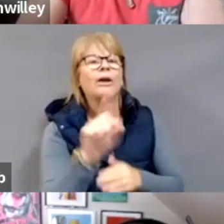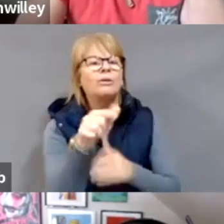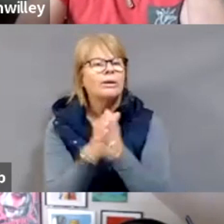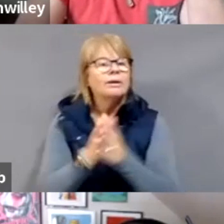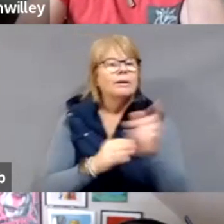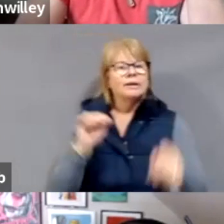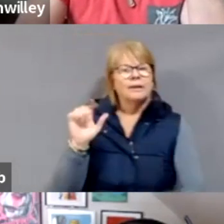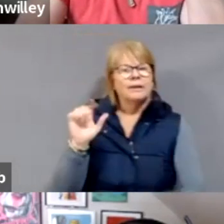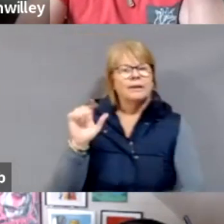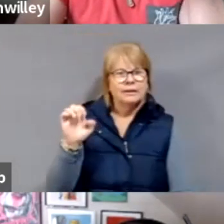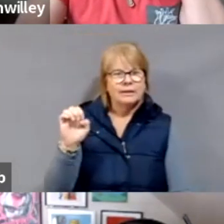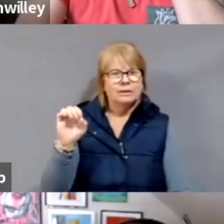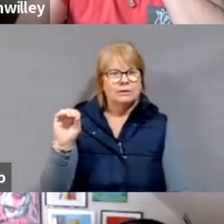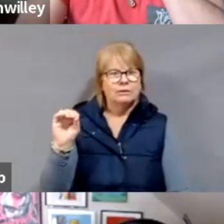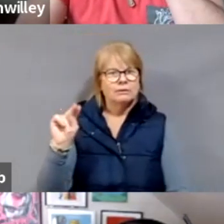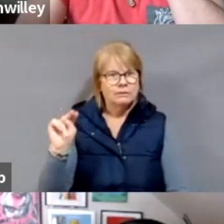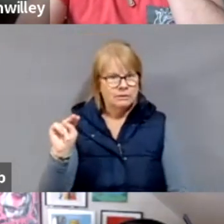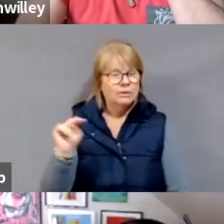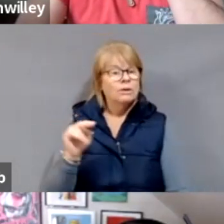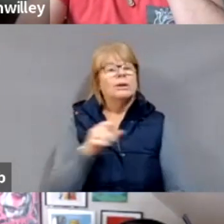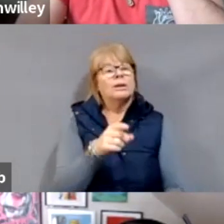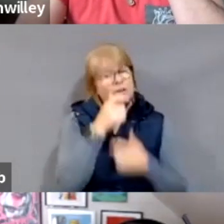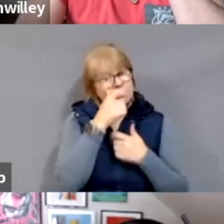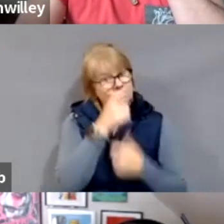it really is interesting, because with Regina Little Theater, you really